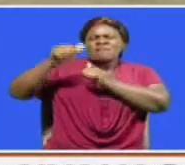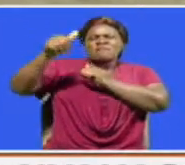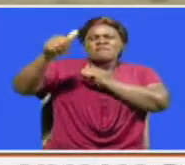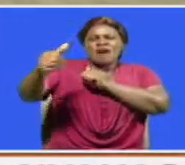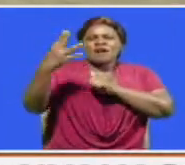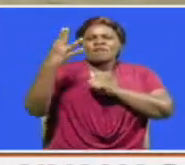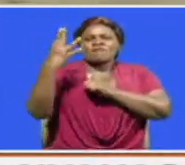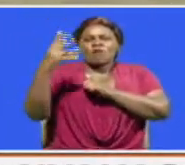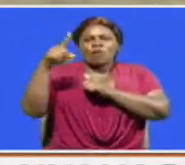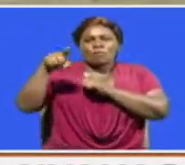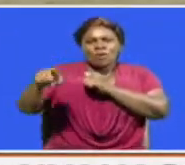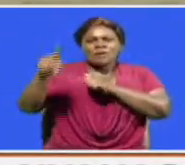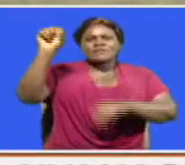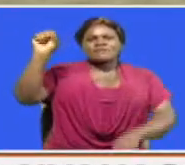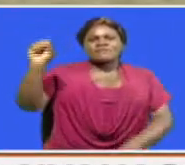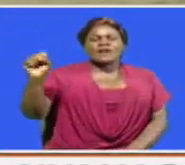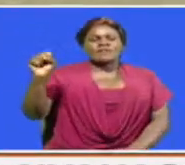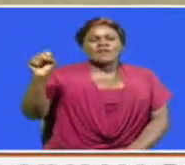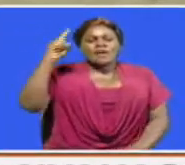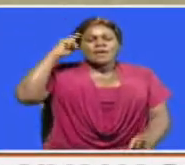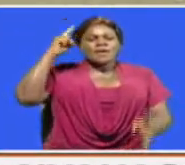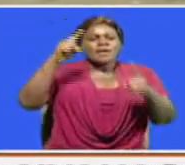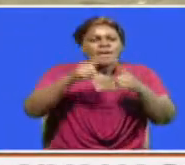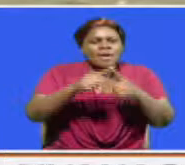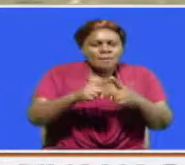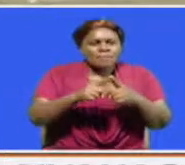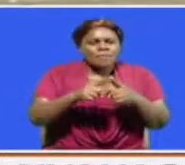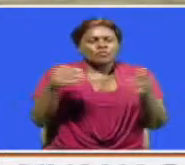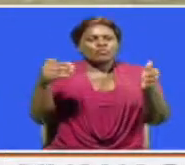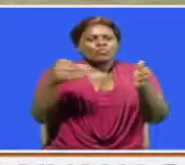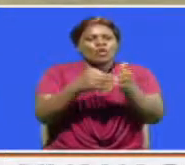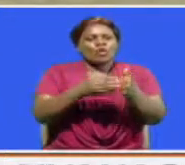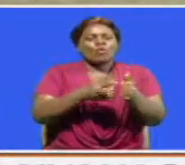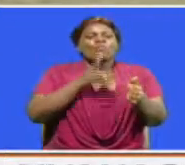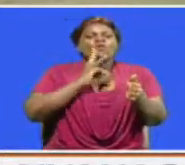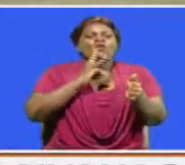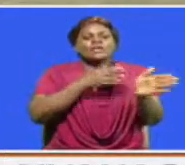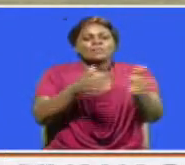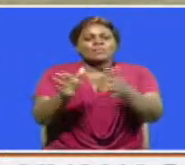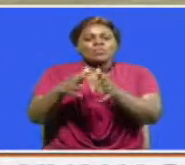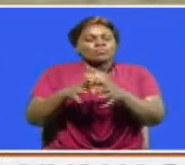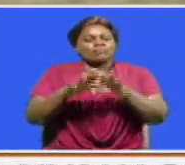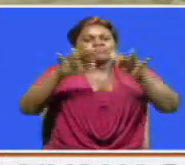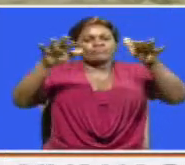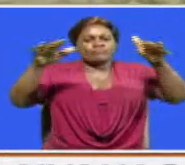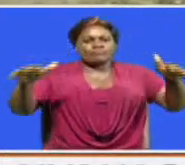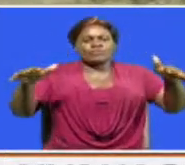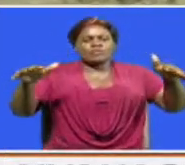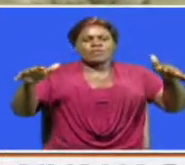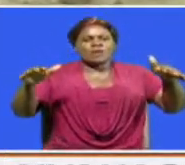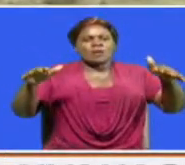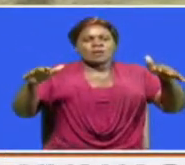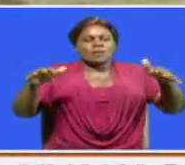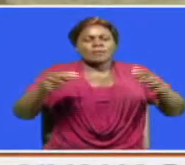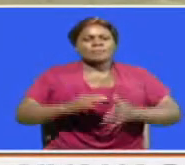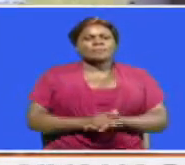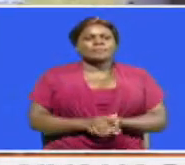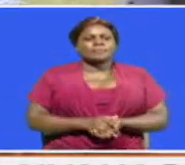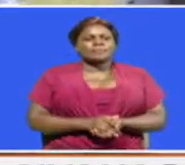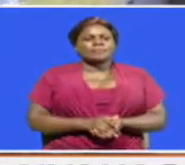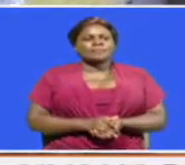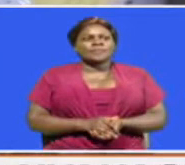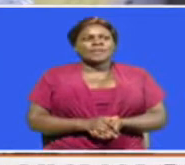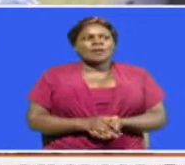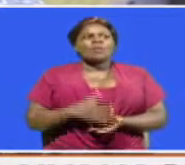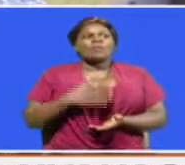kilomita 4.5. Dhamira yake ikiwa ni kuzuia mito kuvunja kingo na kufurika kwa maboma pamoja na shule.